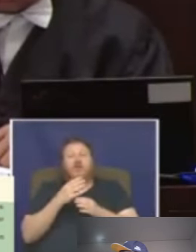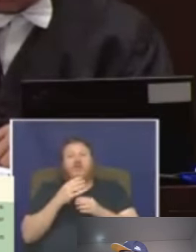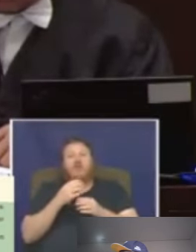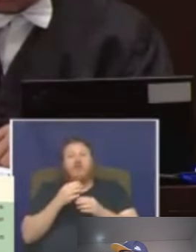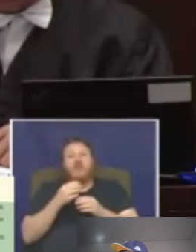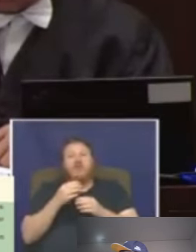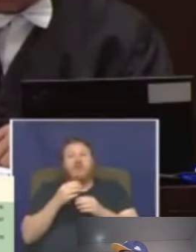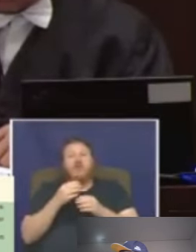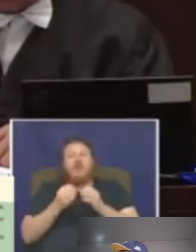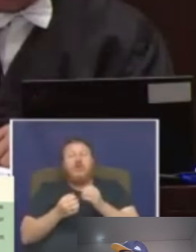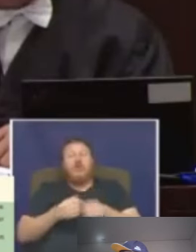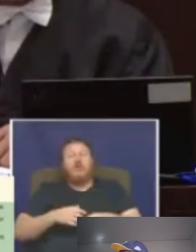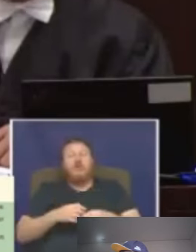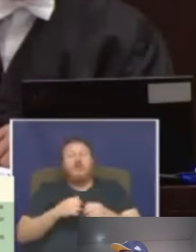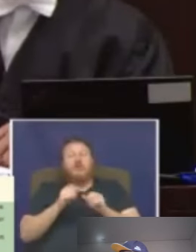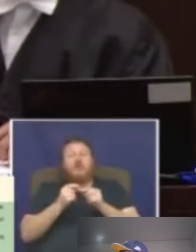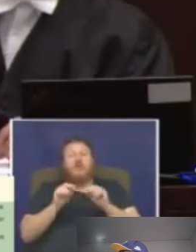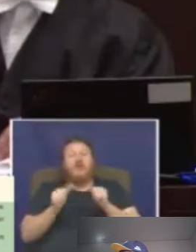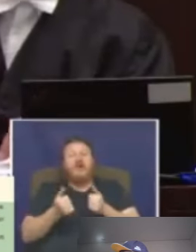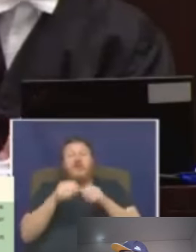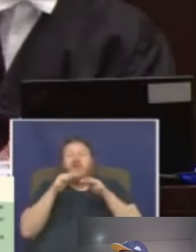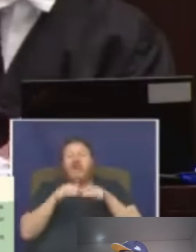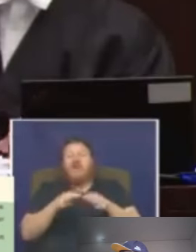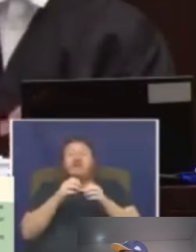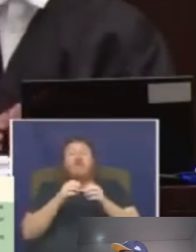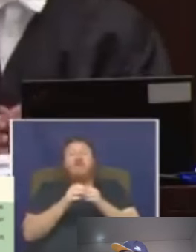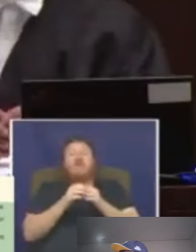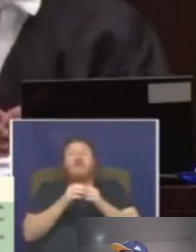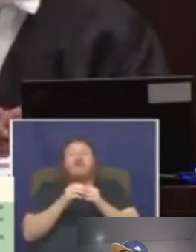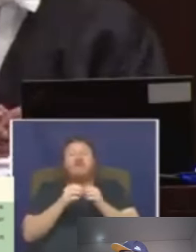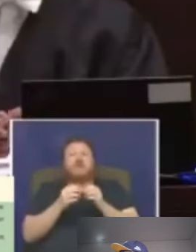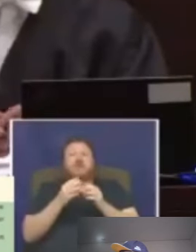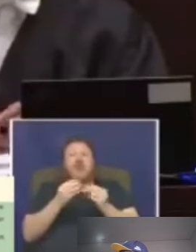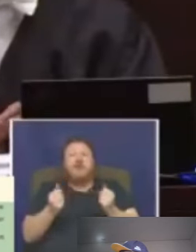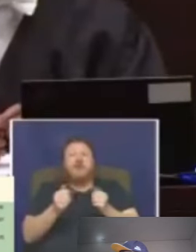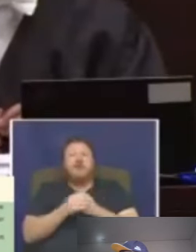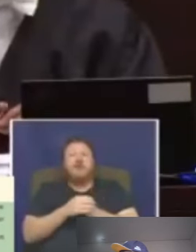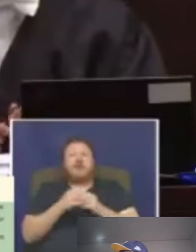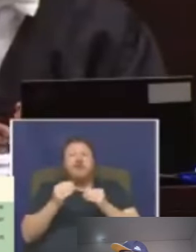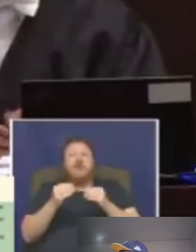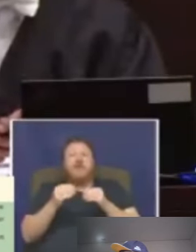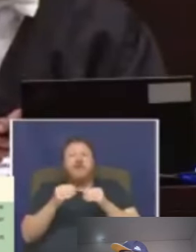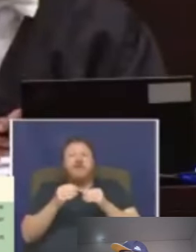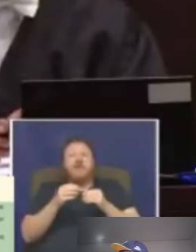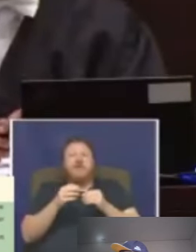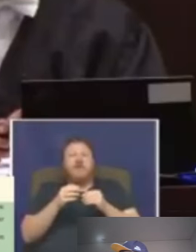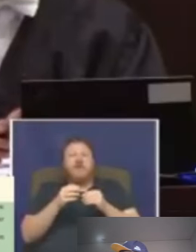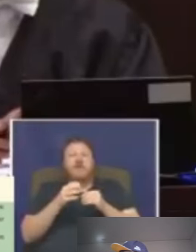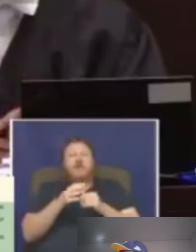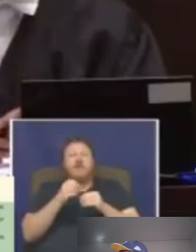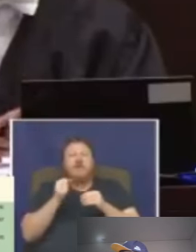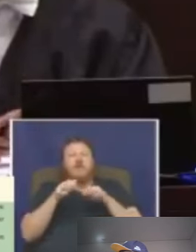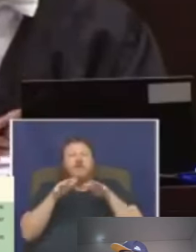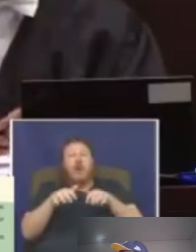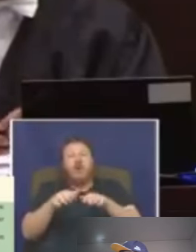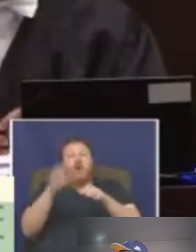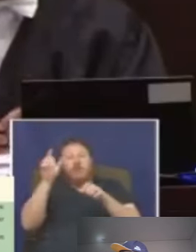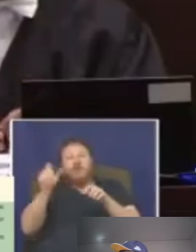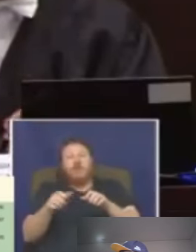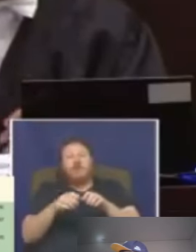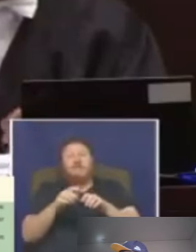nutrient poor soils, can withstand droughts and floods, and can be found growing from the coast where it's lashed by the tempestuous storms to